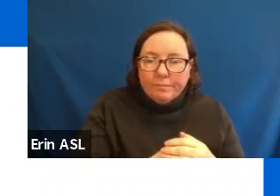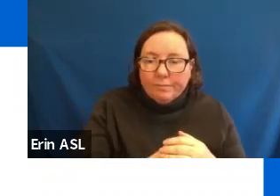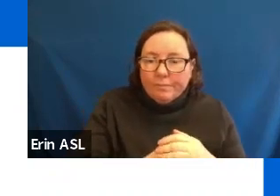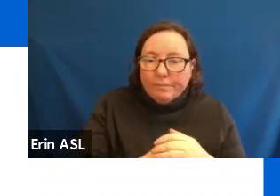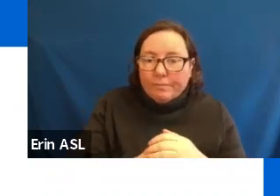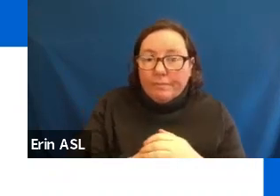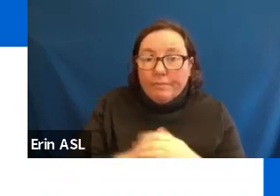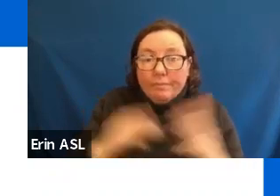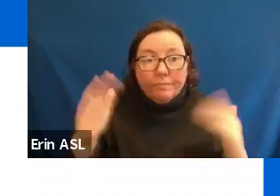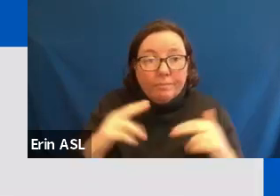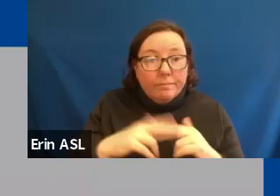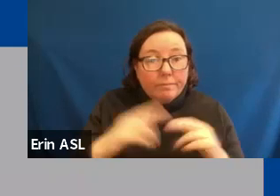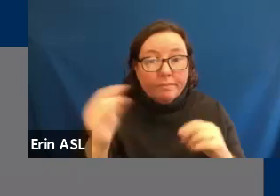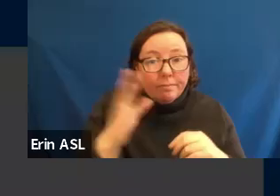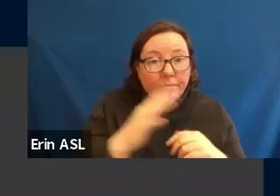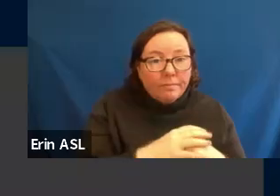Next slide, please.